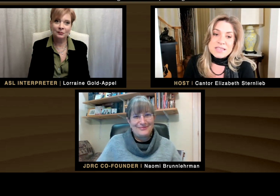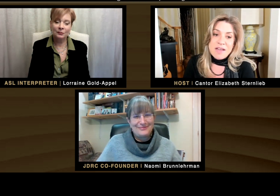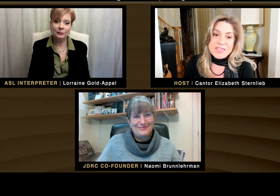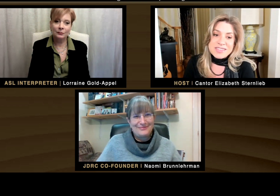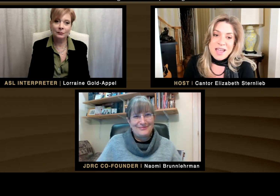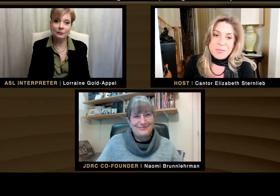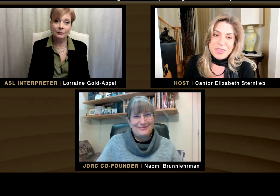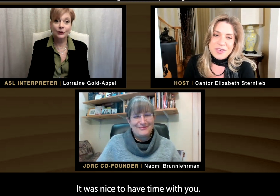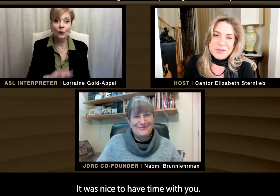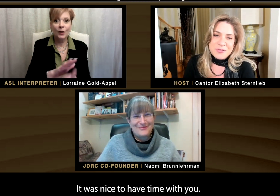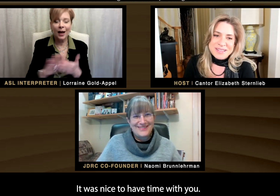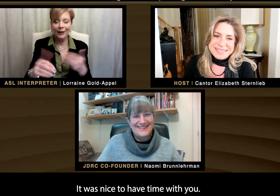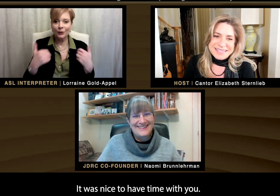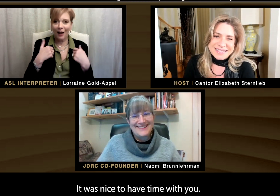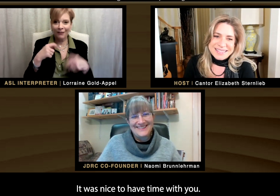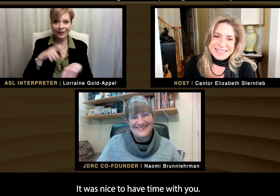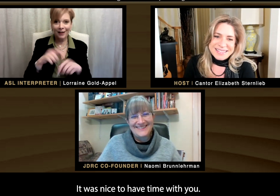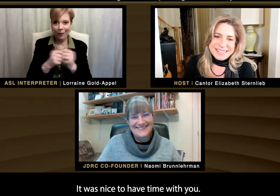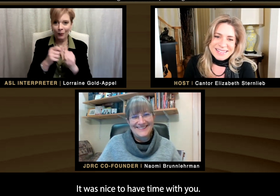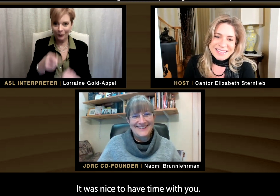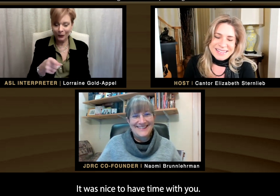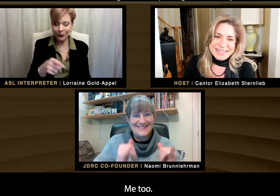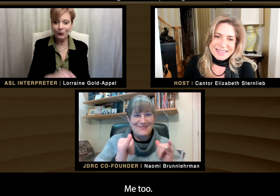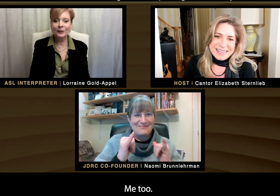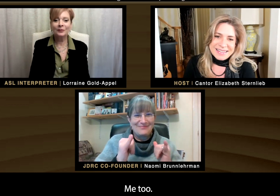So nice to have this time with you.